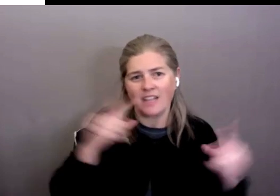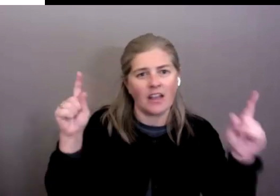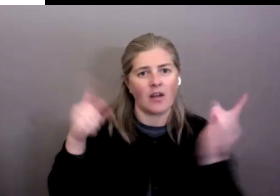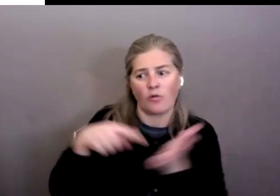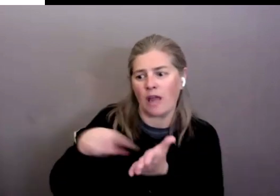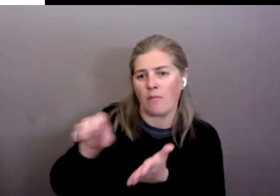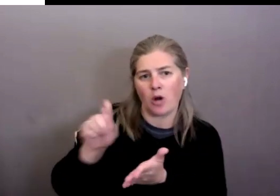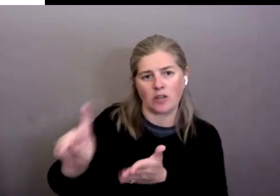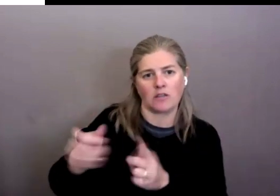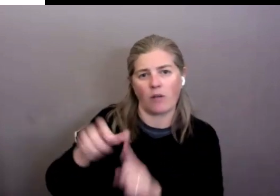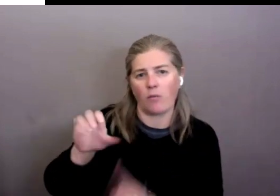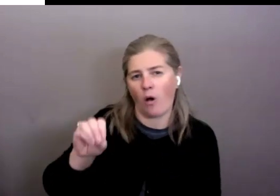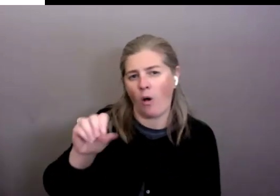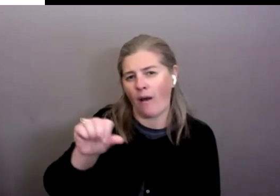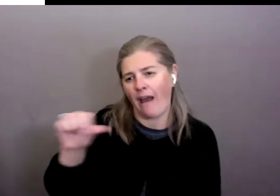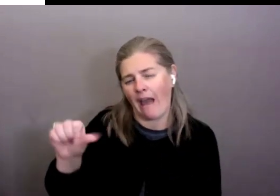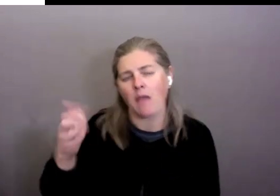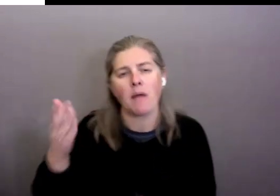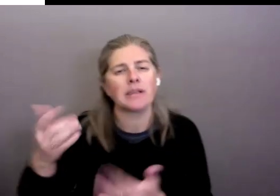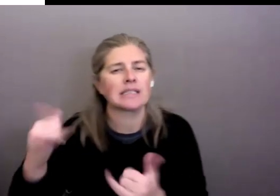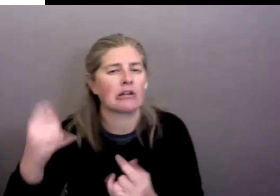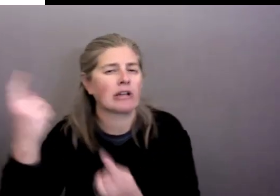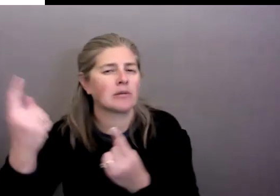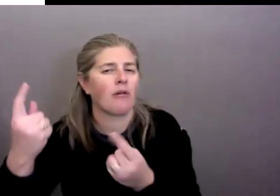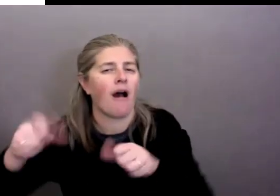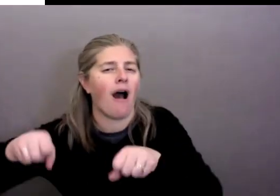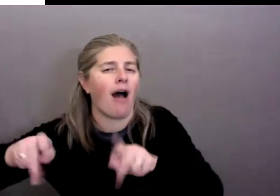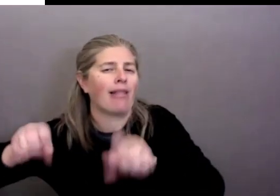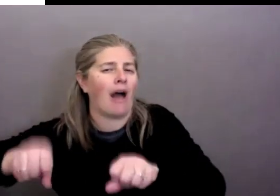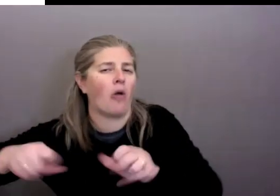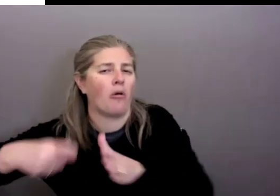funds may still be considered an allowable cost under the grant.